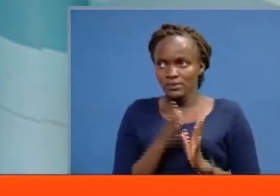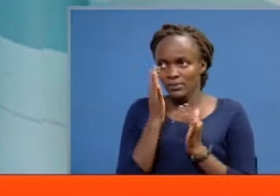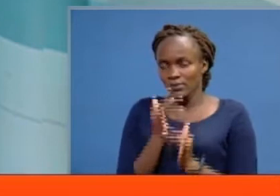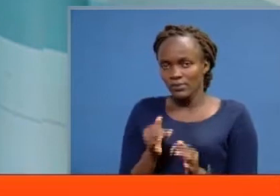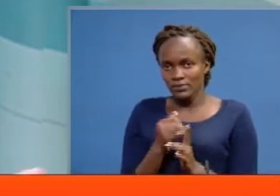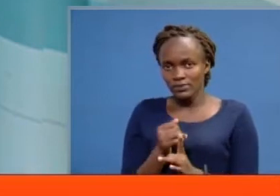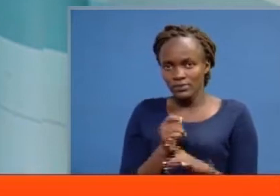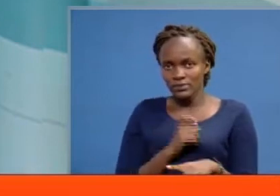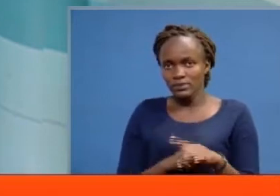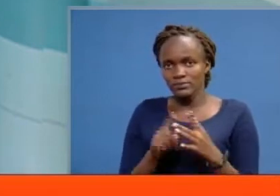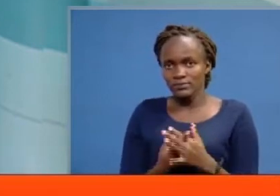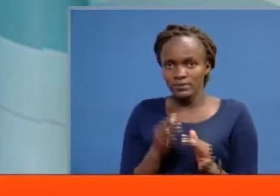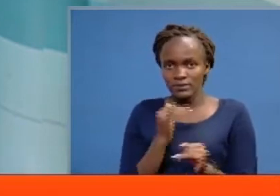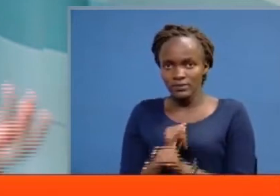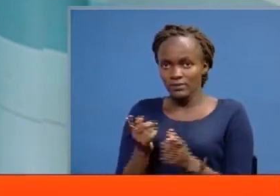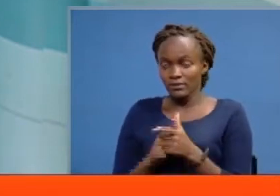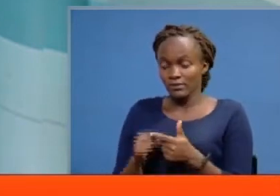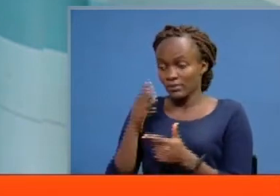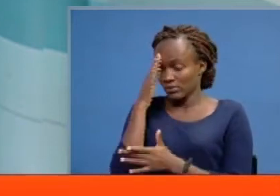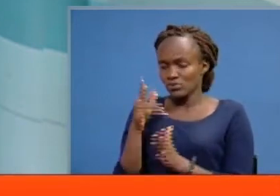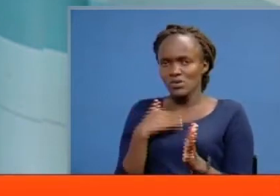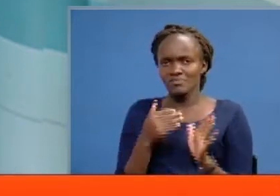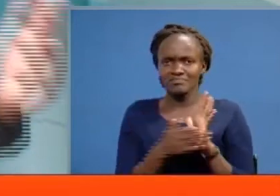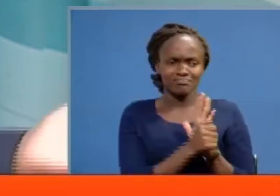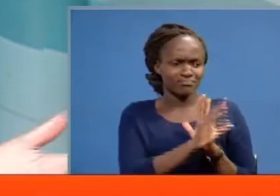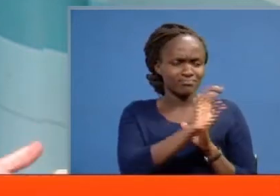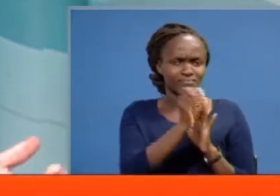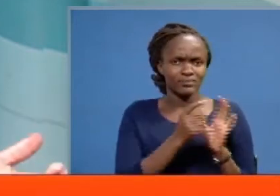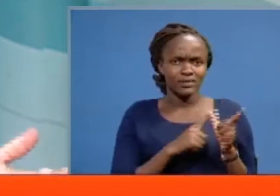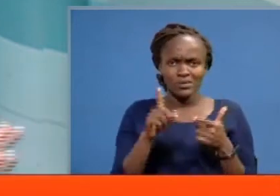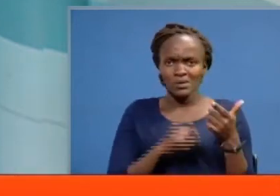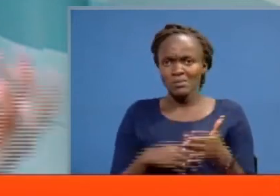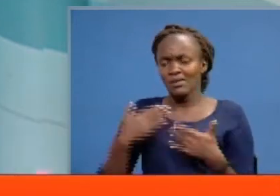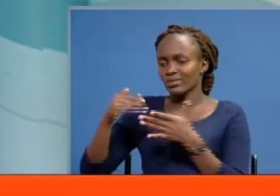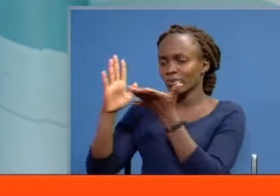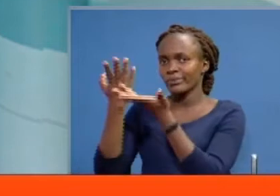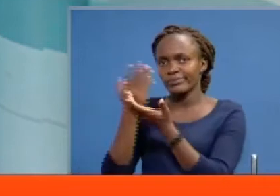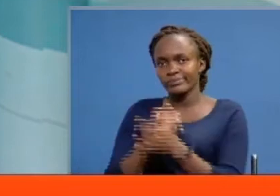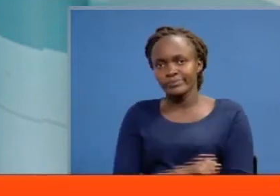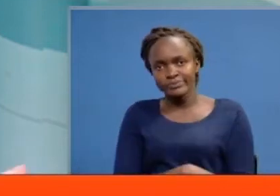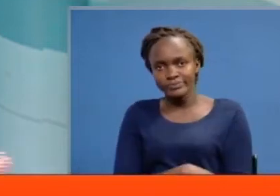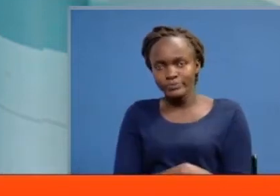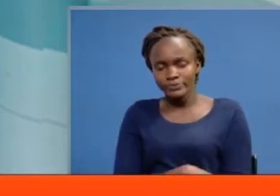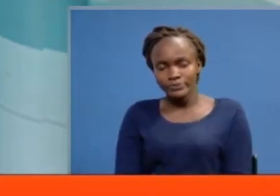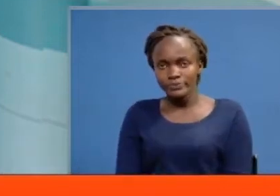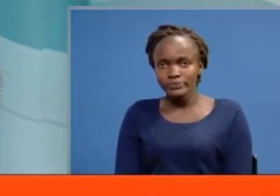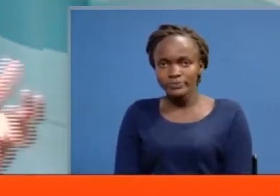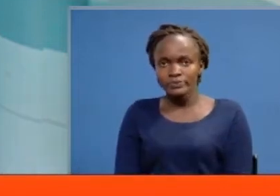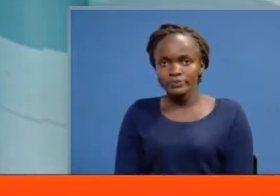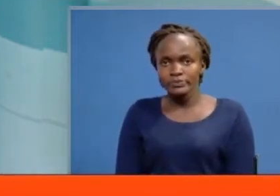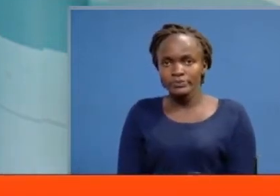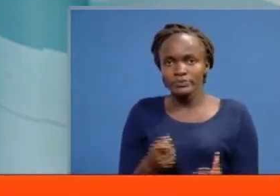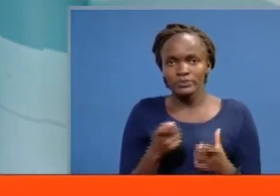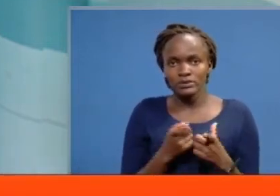you start doing the job, they realize you don't have the skill set, and 1 month down the line, you'll be out of the job. Yes. So as much as you want